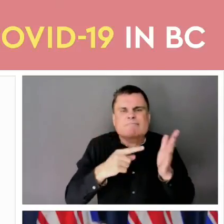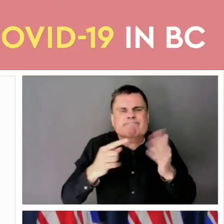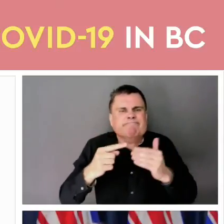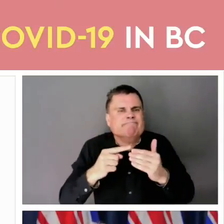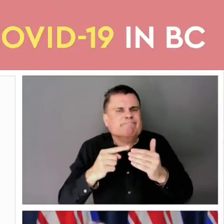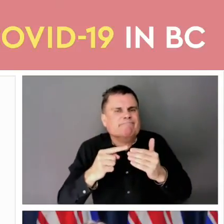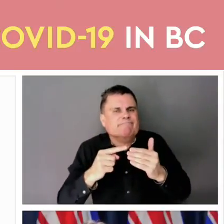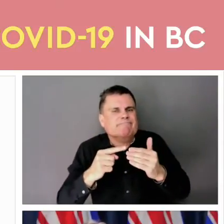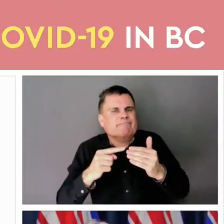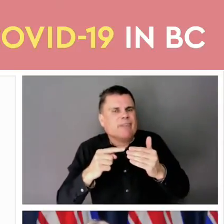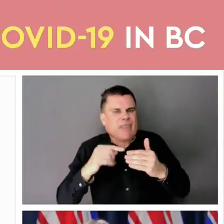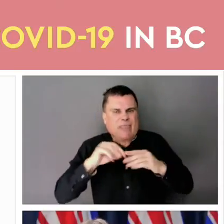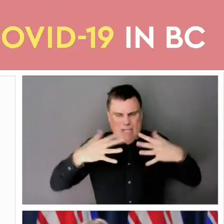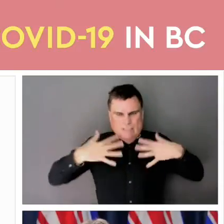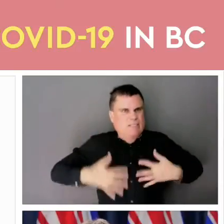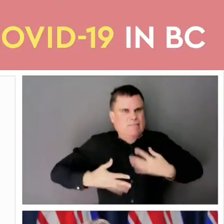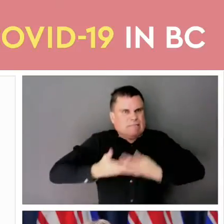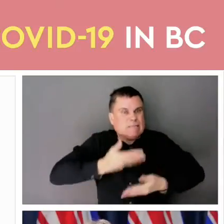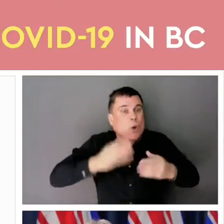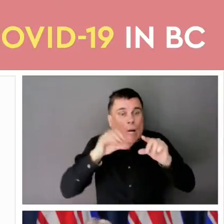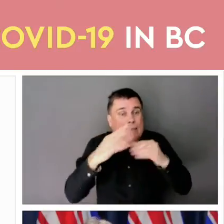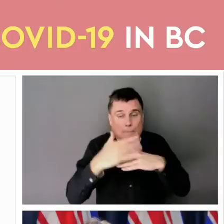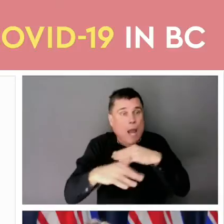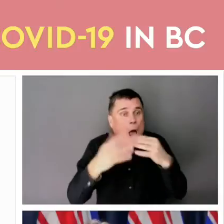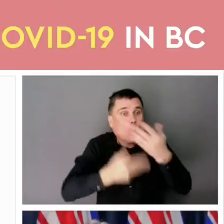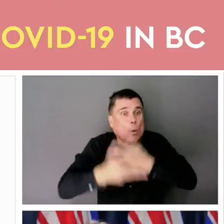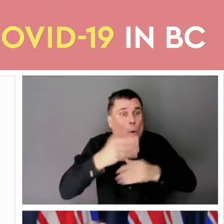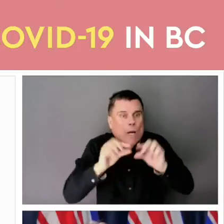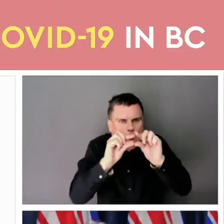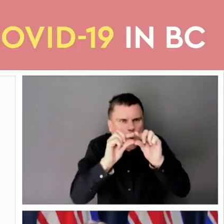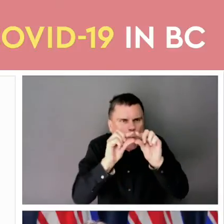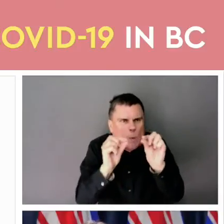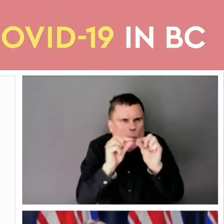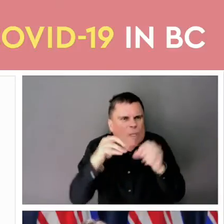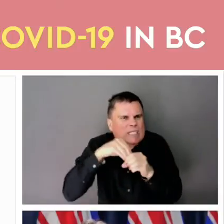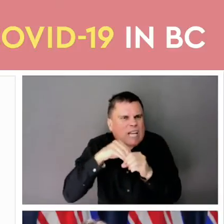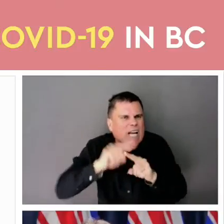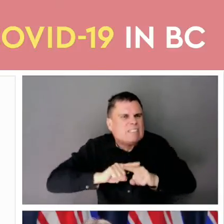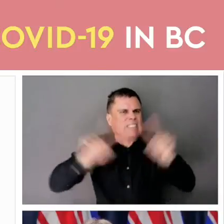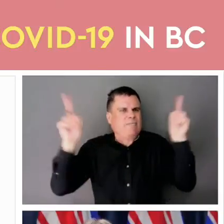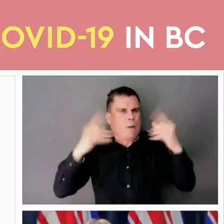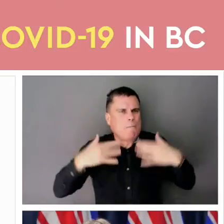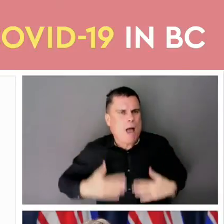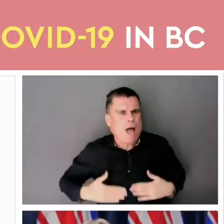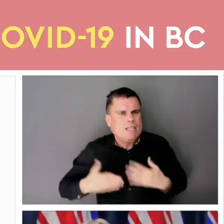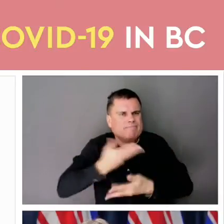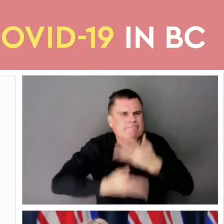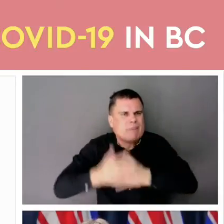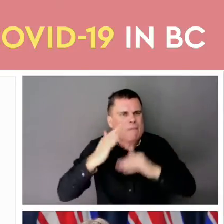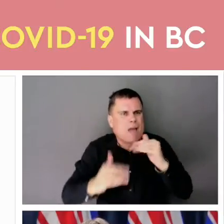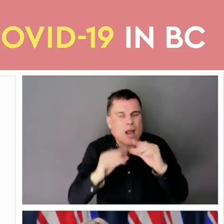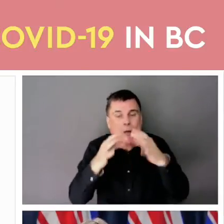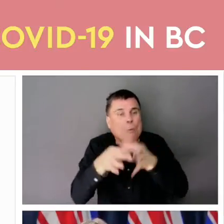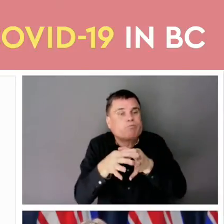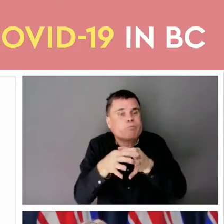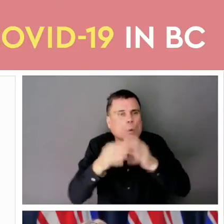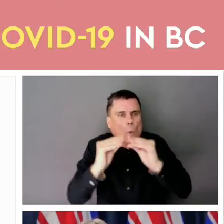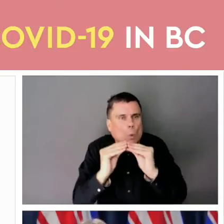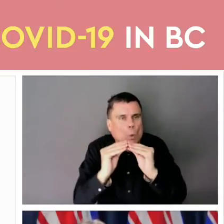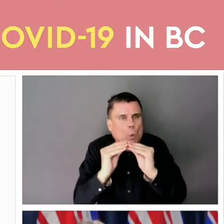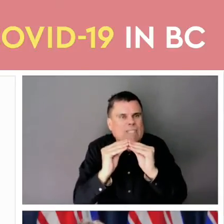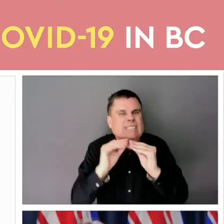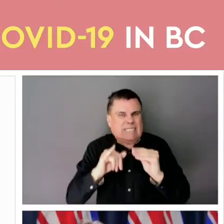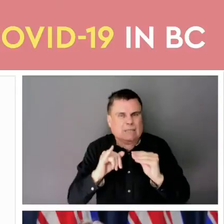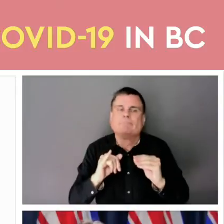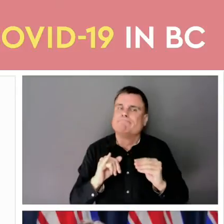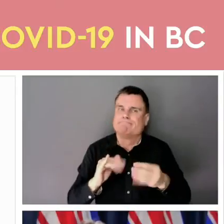There are a number of groups of patients who take very heavy-hitting immunosuppression therapies that have been a miraculous